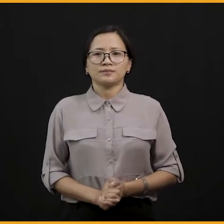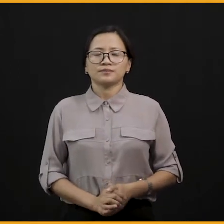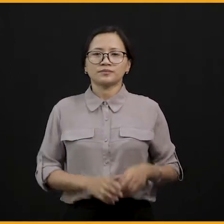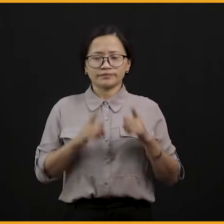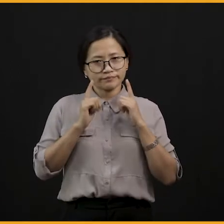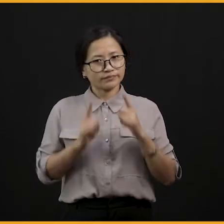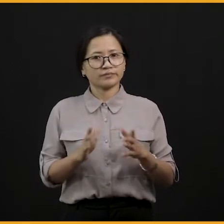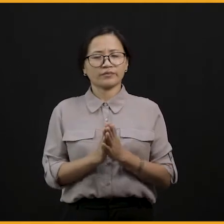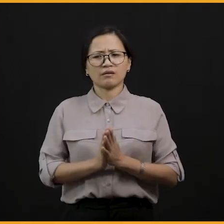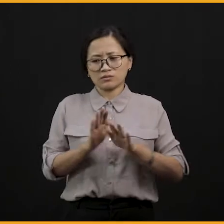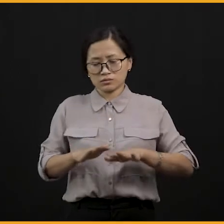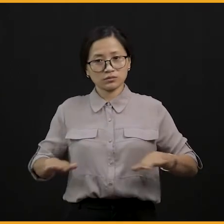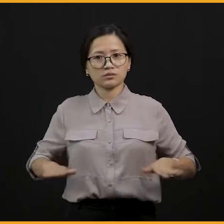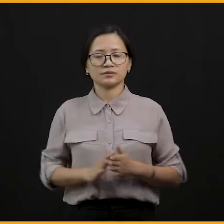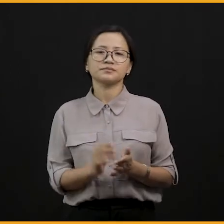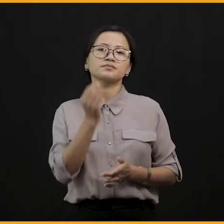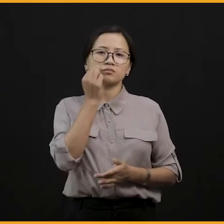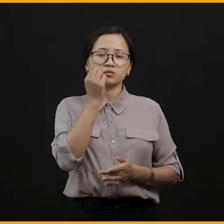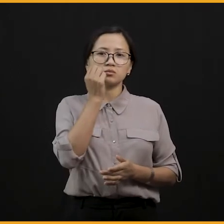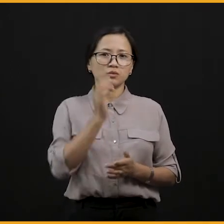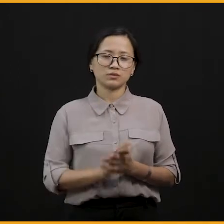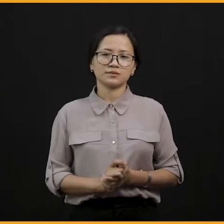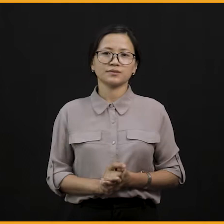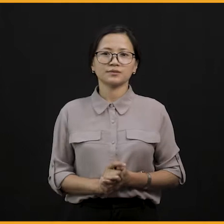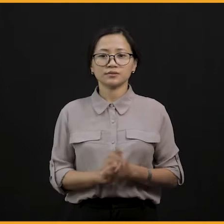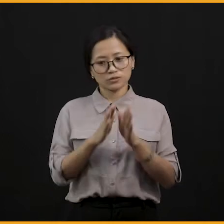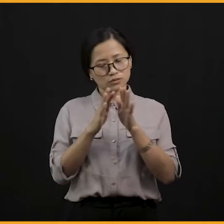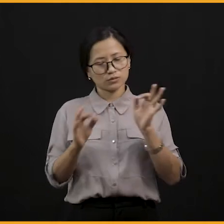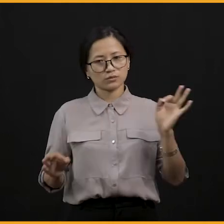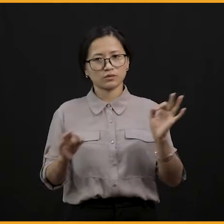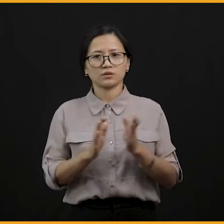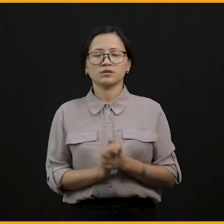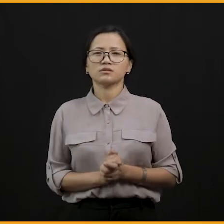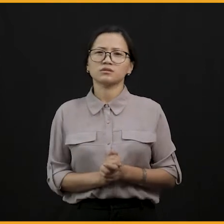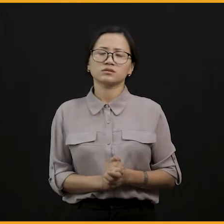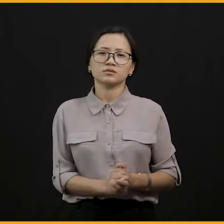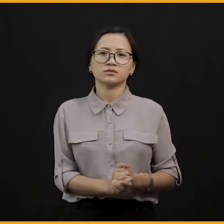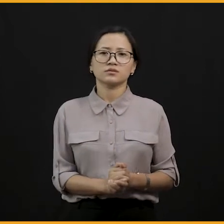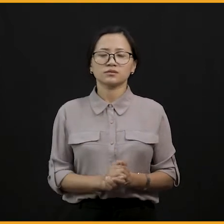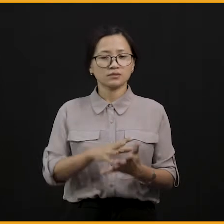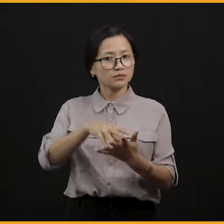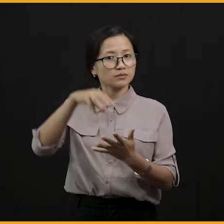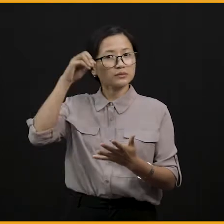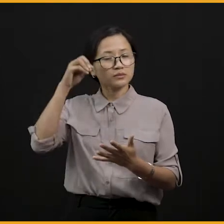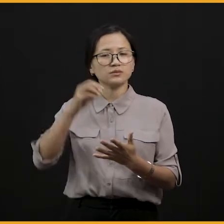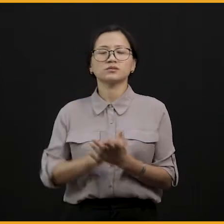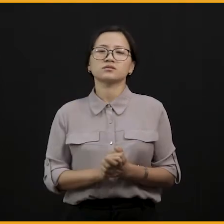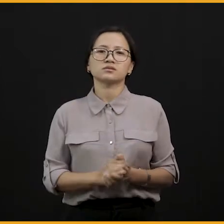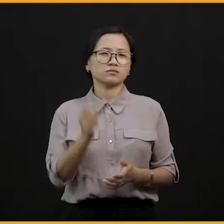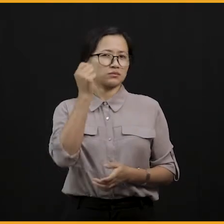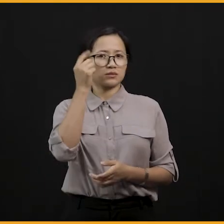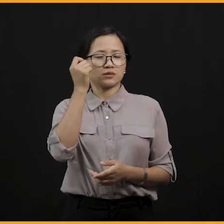But students, here Vetso was not like that, okay? Until unless he learn or